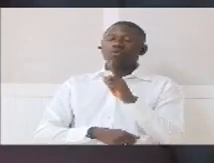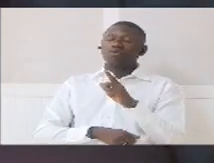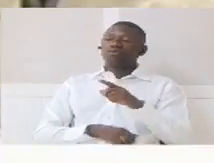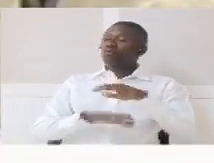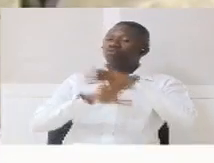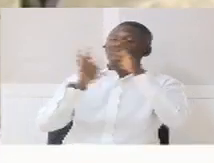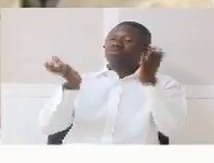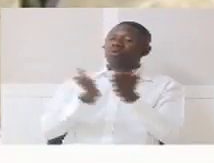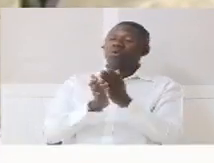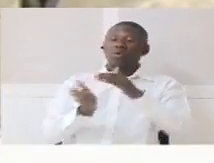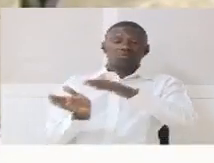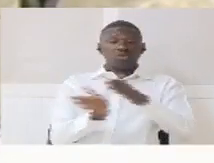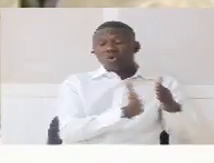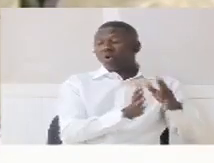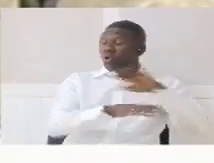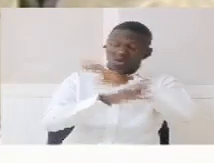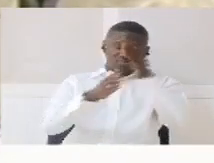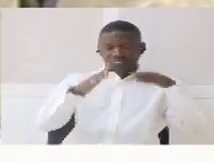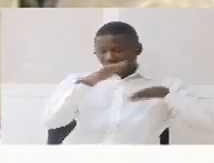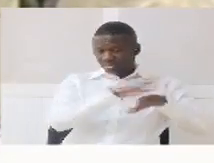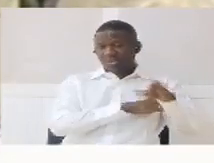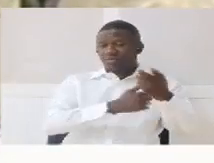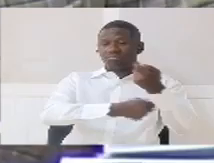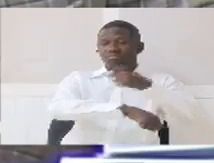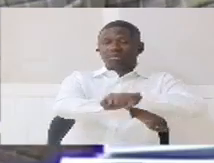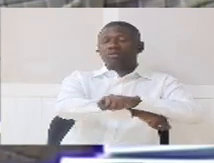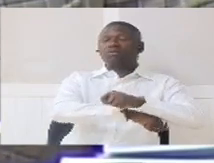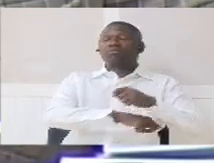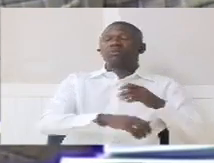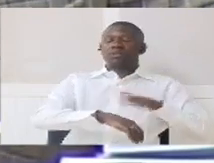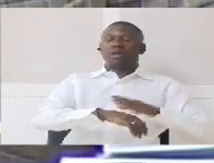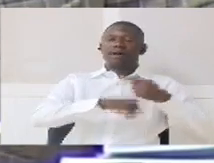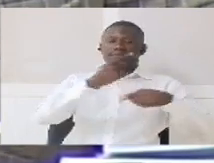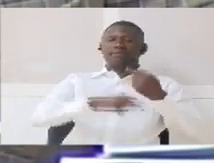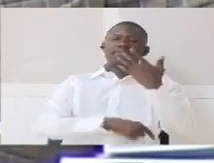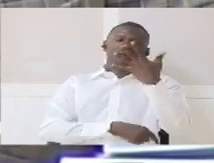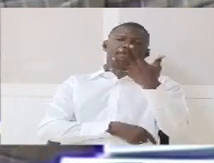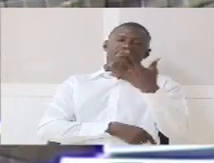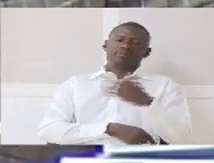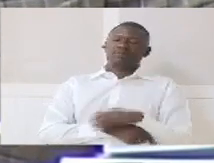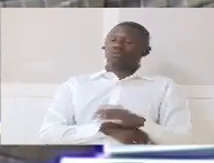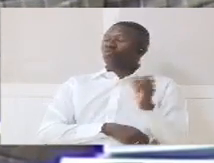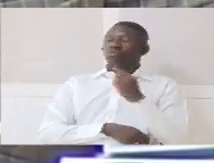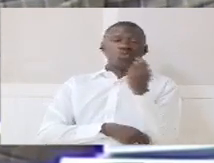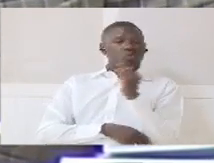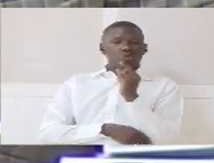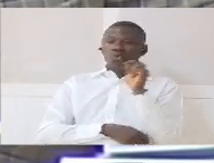done by 5 o'clock. But all of the rest are inside by 5. No one is outside. Except.